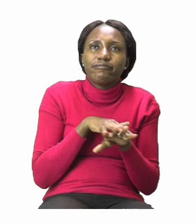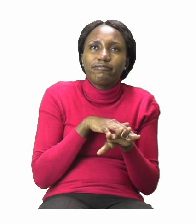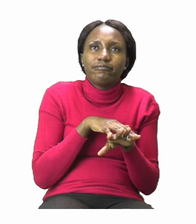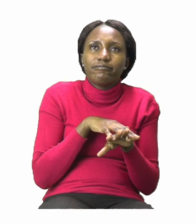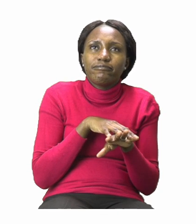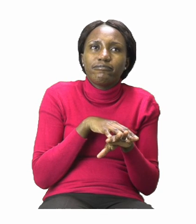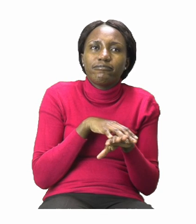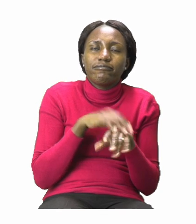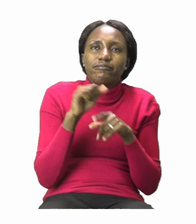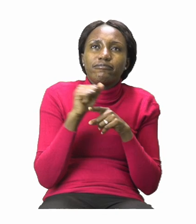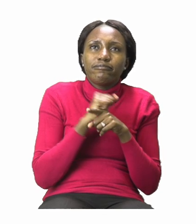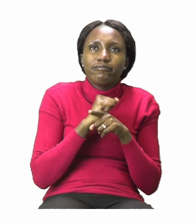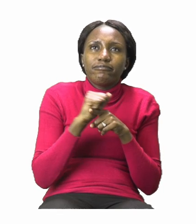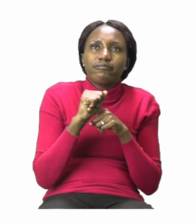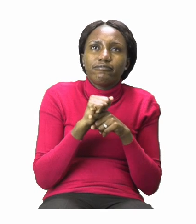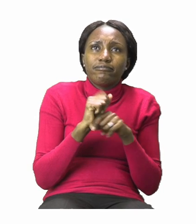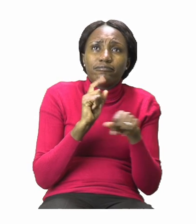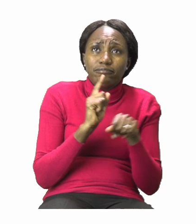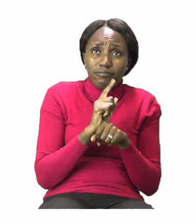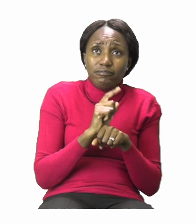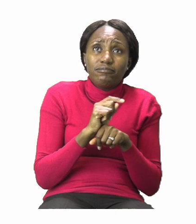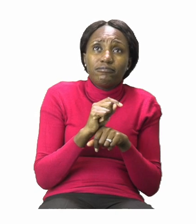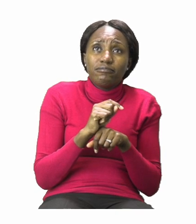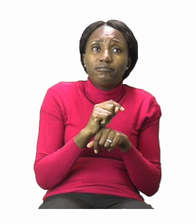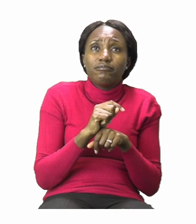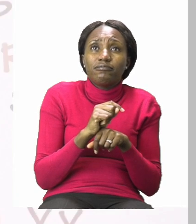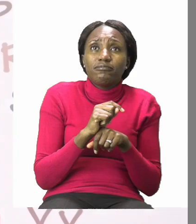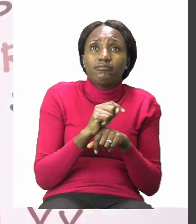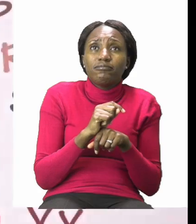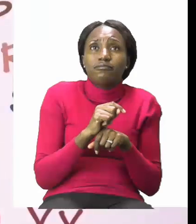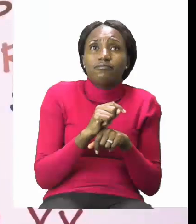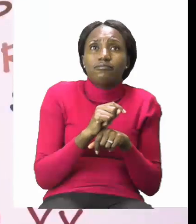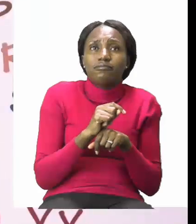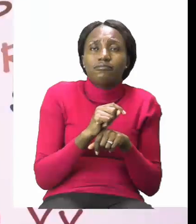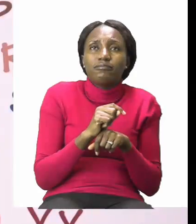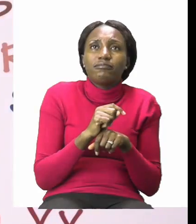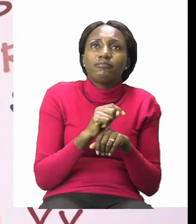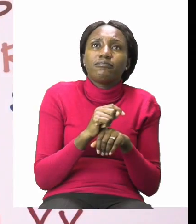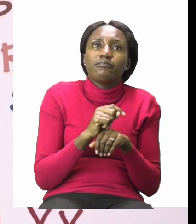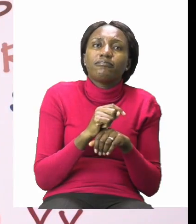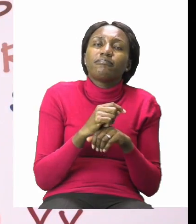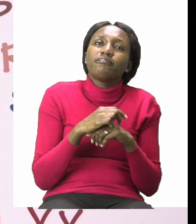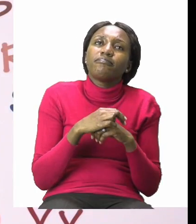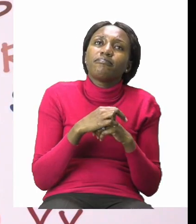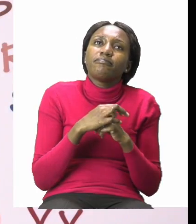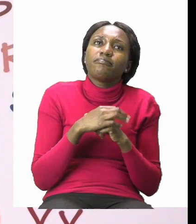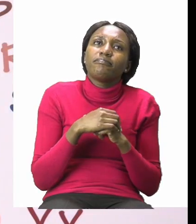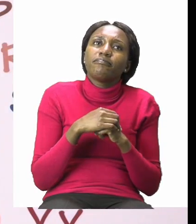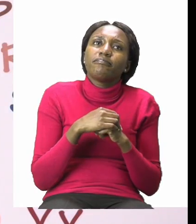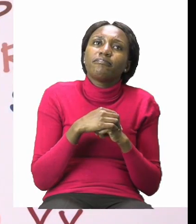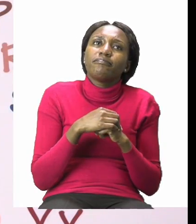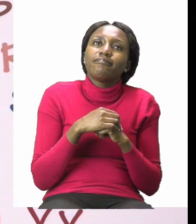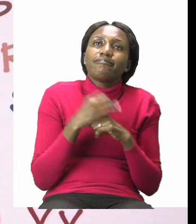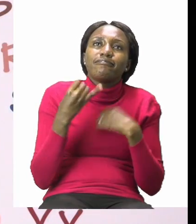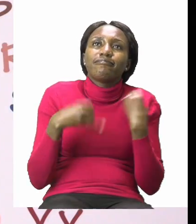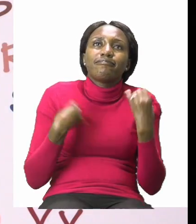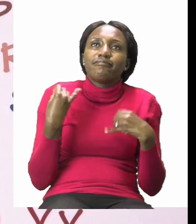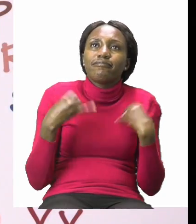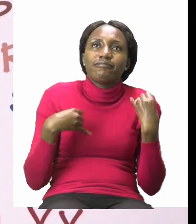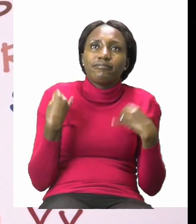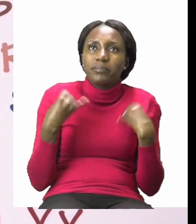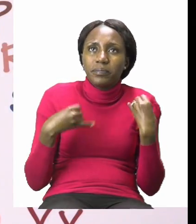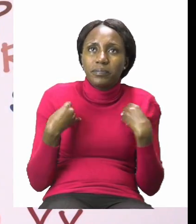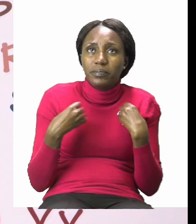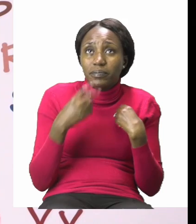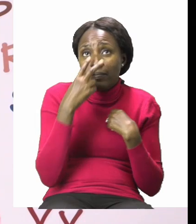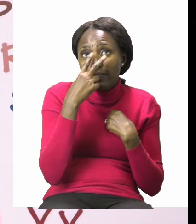by practicing with your finger before you write with a pencil or a color. Have fun with this exercise and I'll see